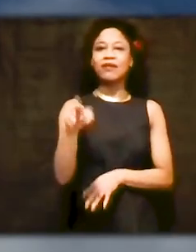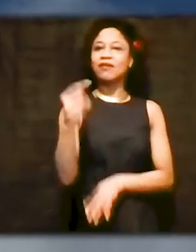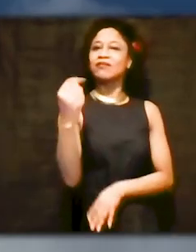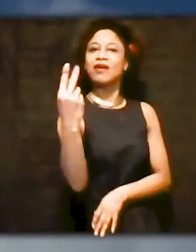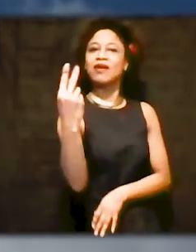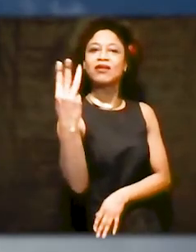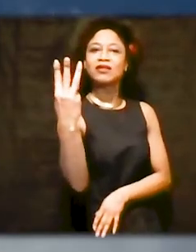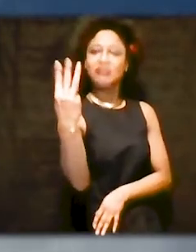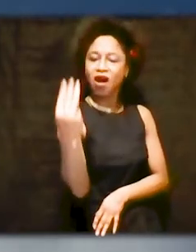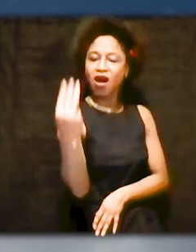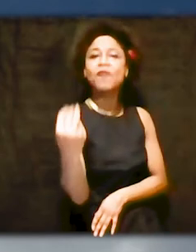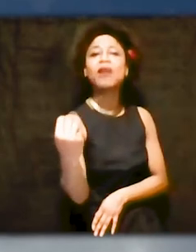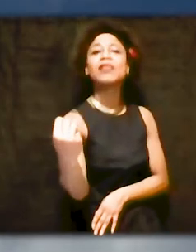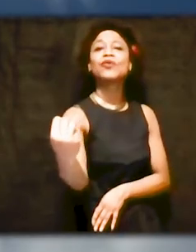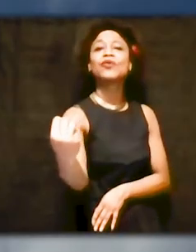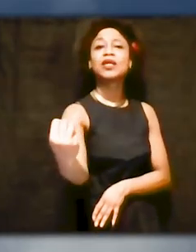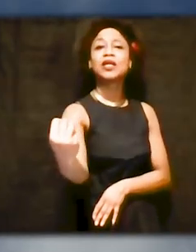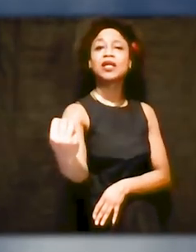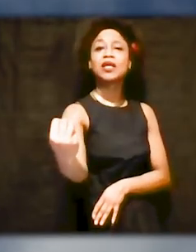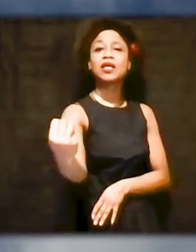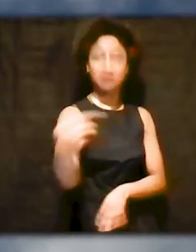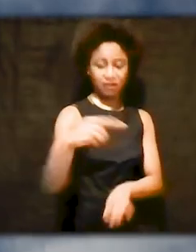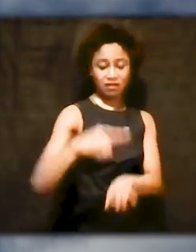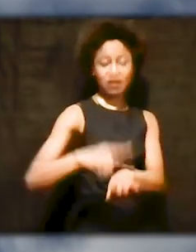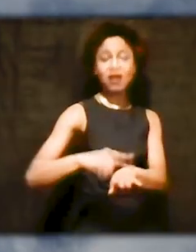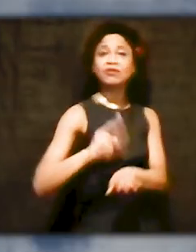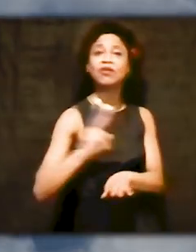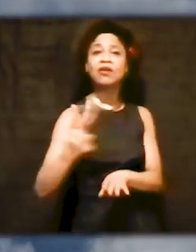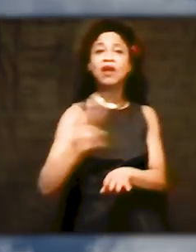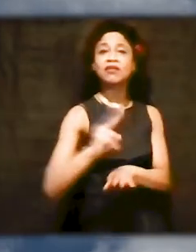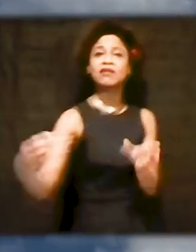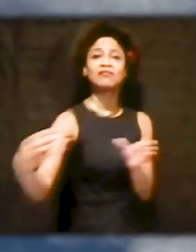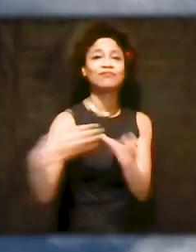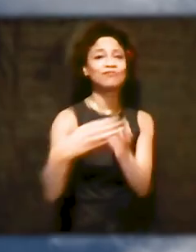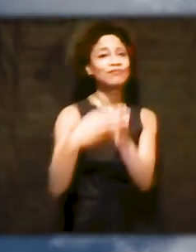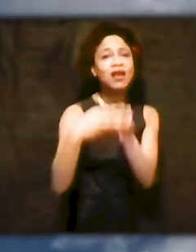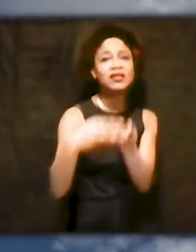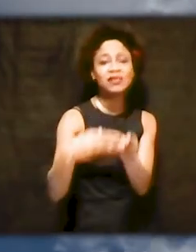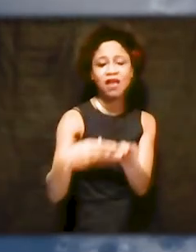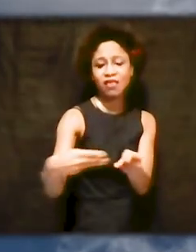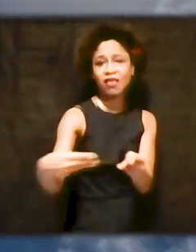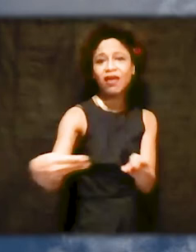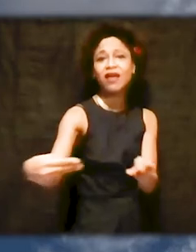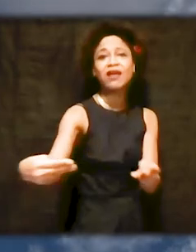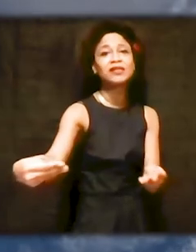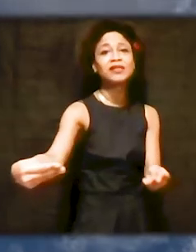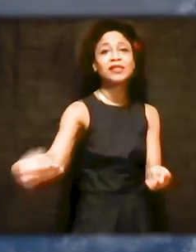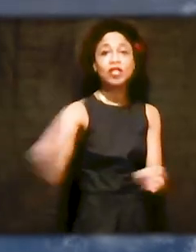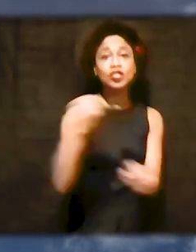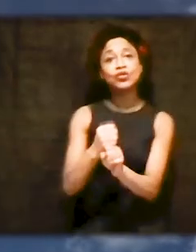instead of the ensemble three. Time to spend gets less and